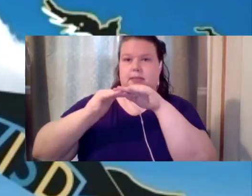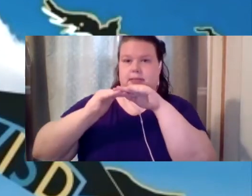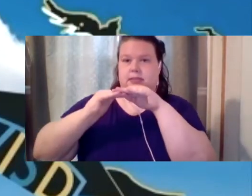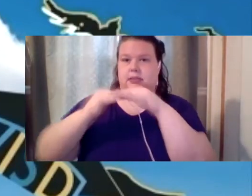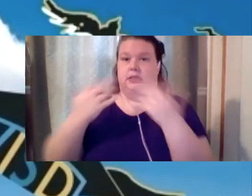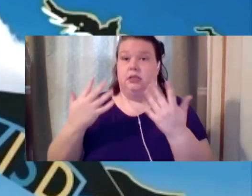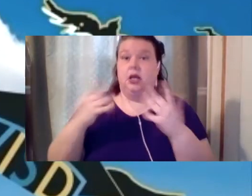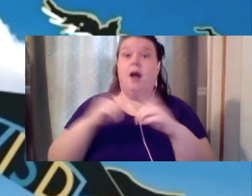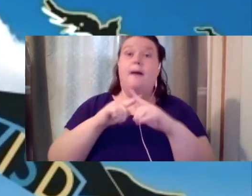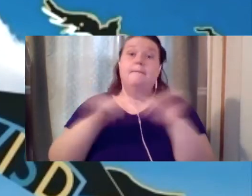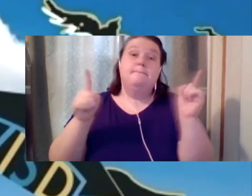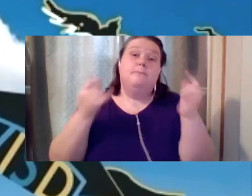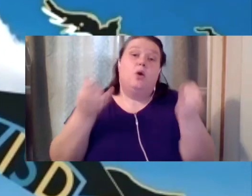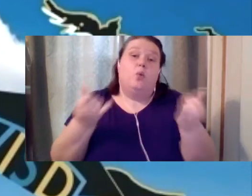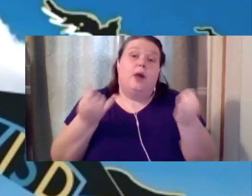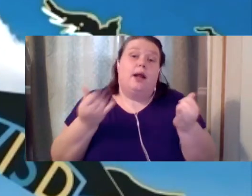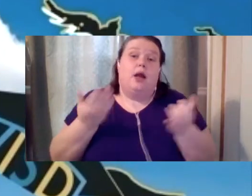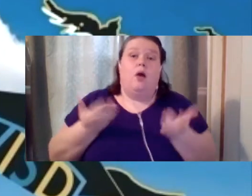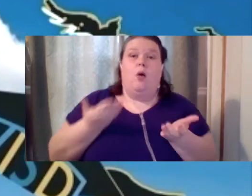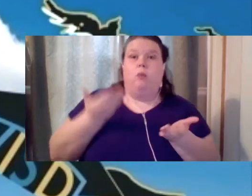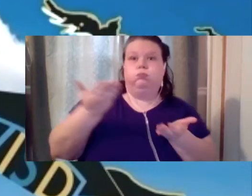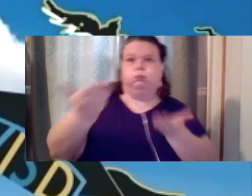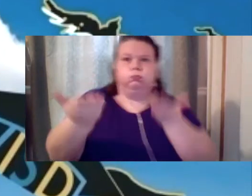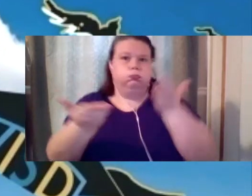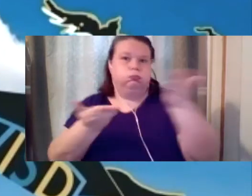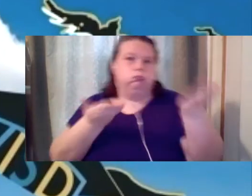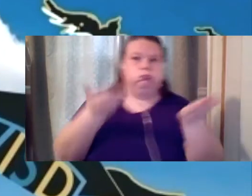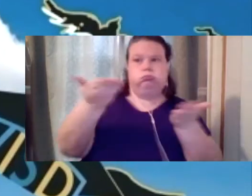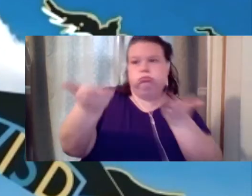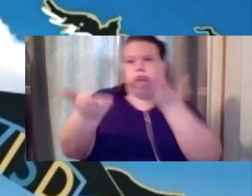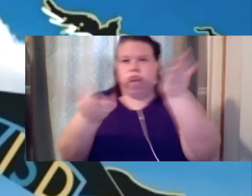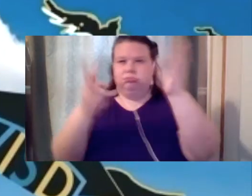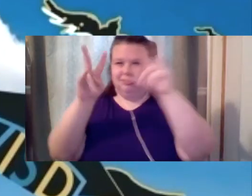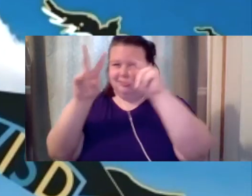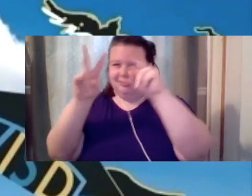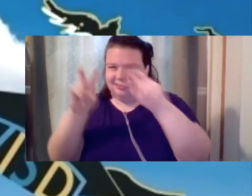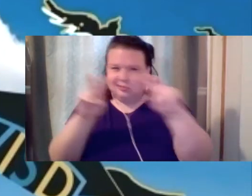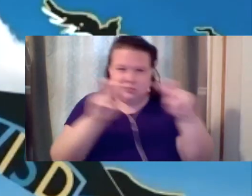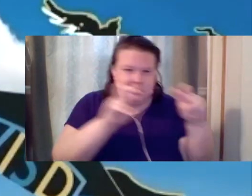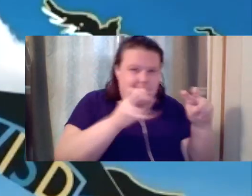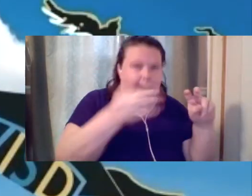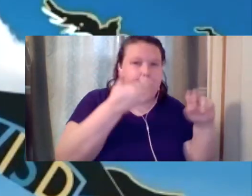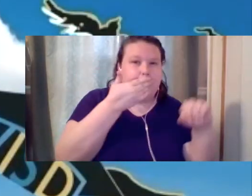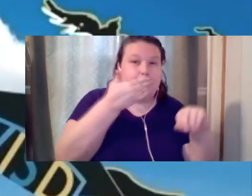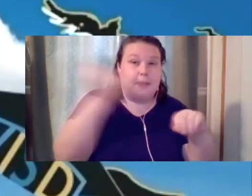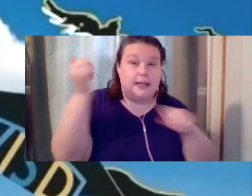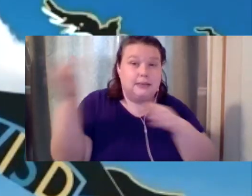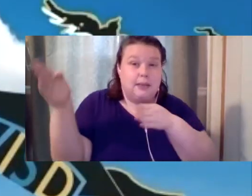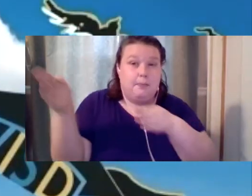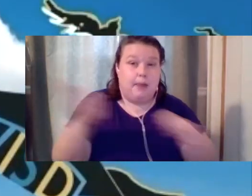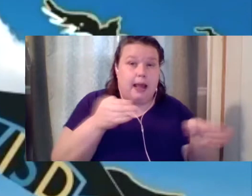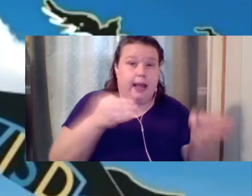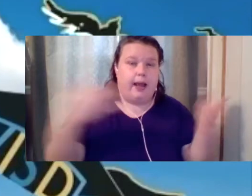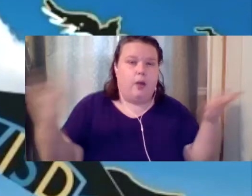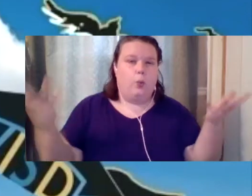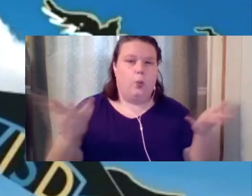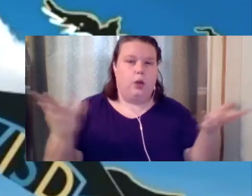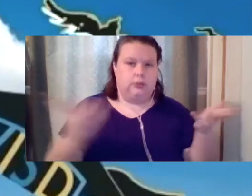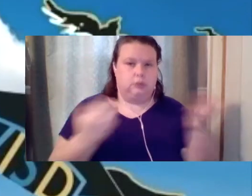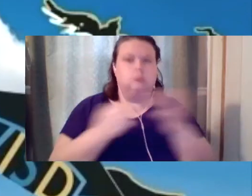everything on the table right now, trying to come up with the best planned approach within,